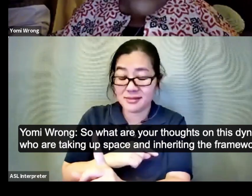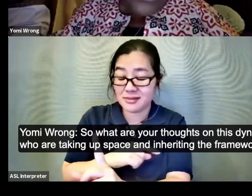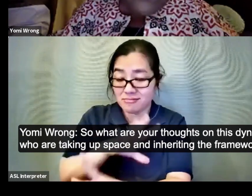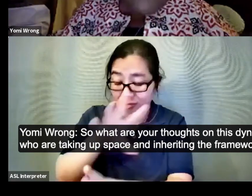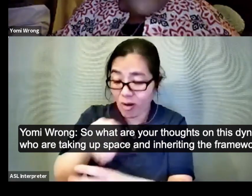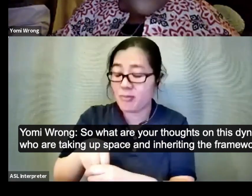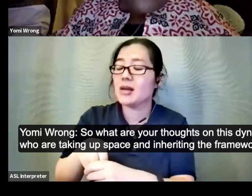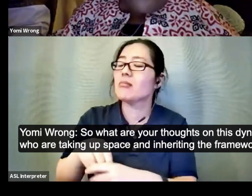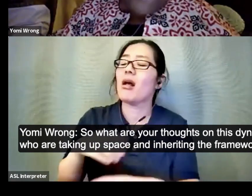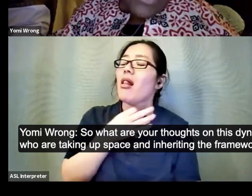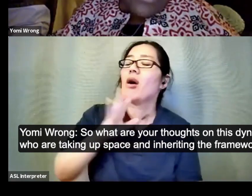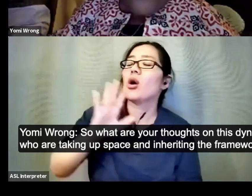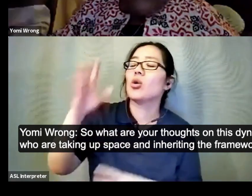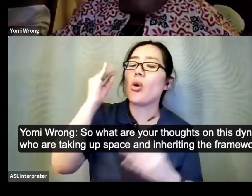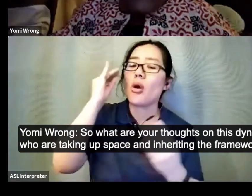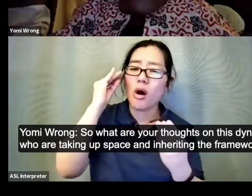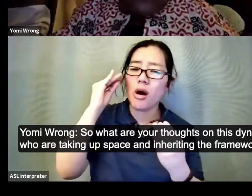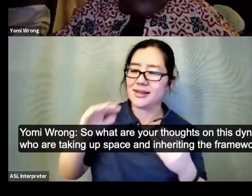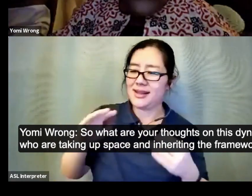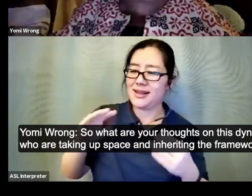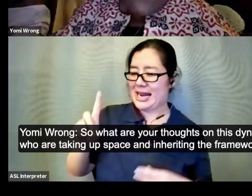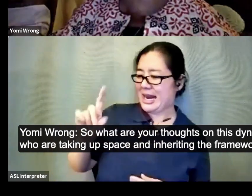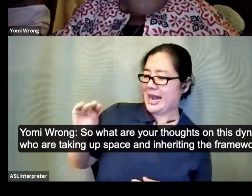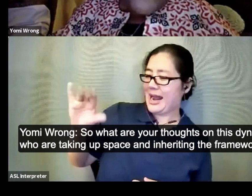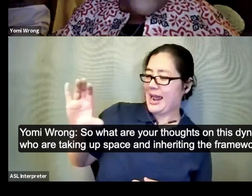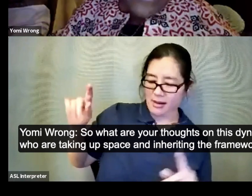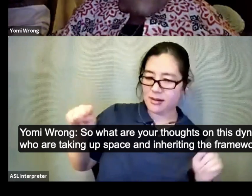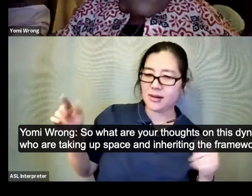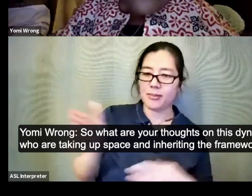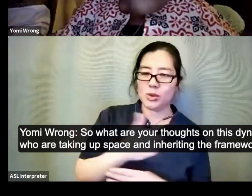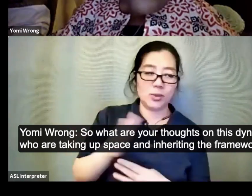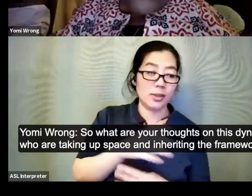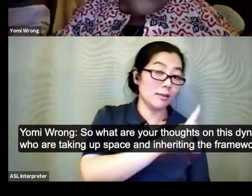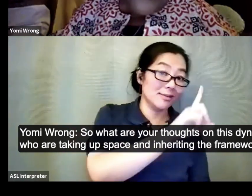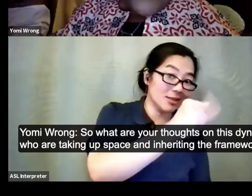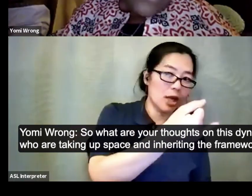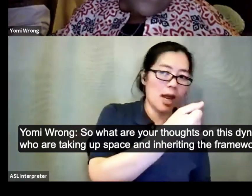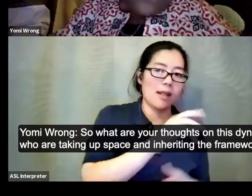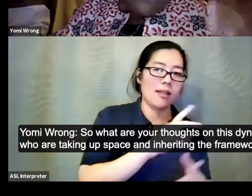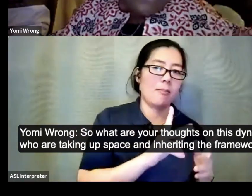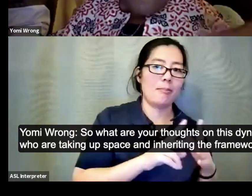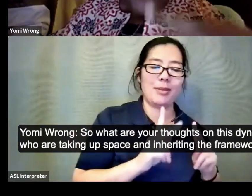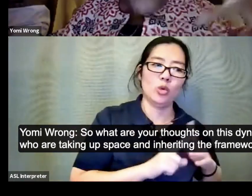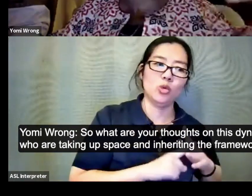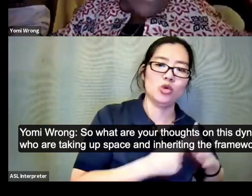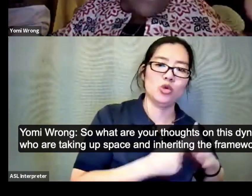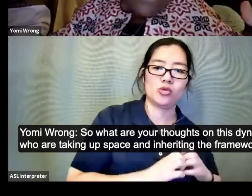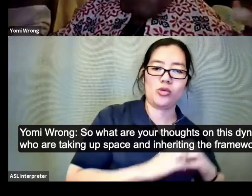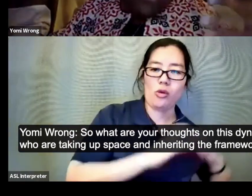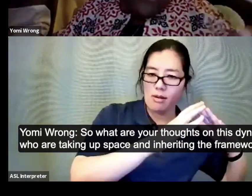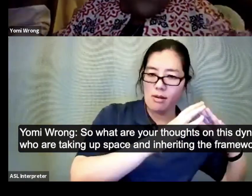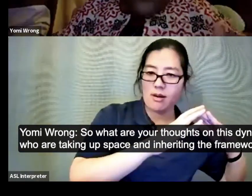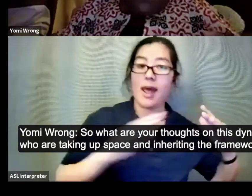dynamic between the DJ sort of originators and new activists who are taking up